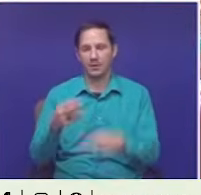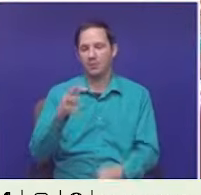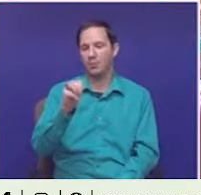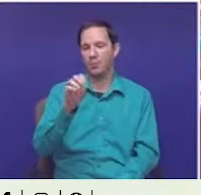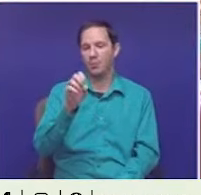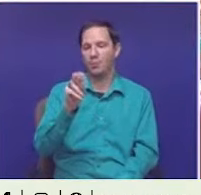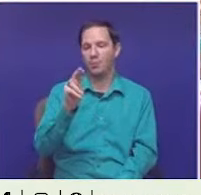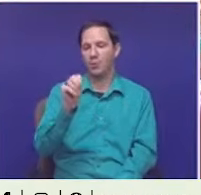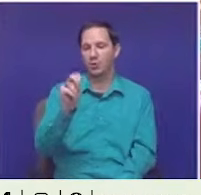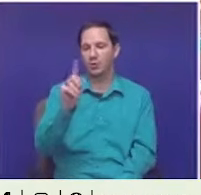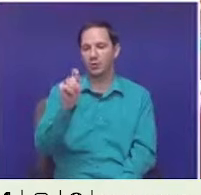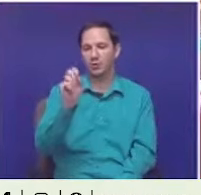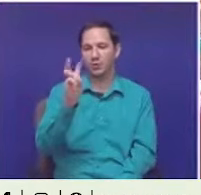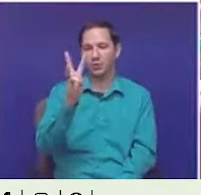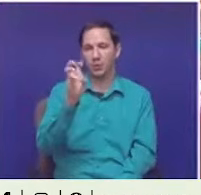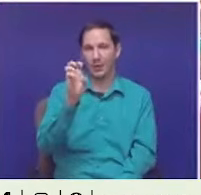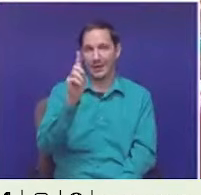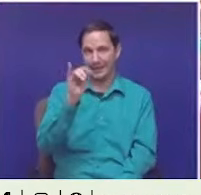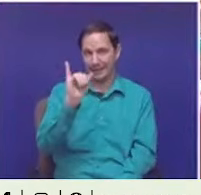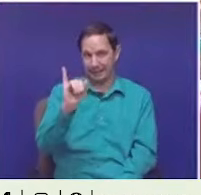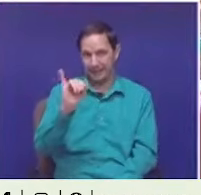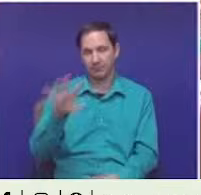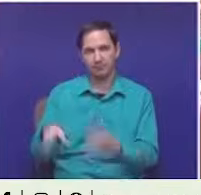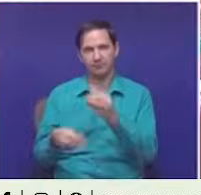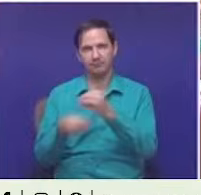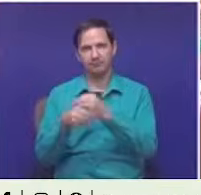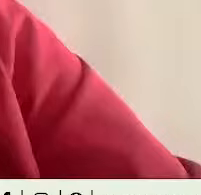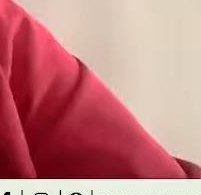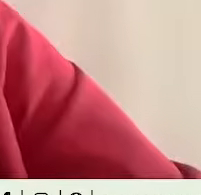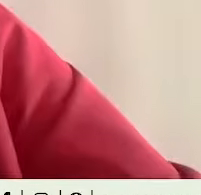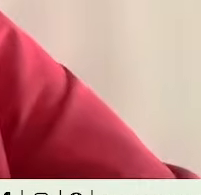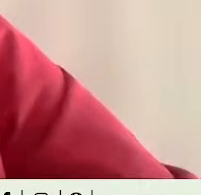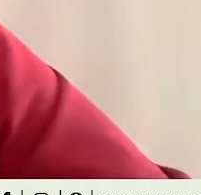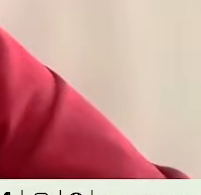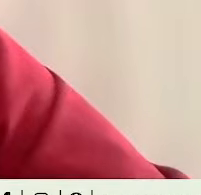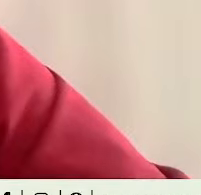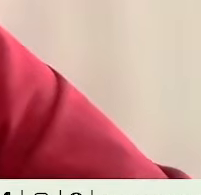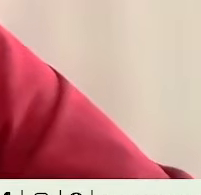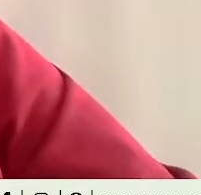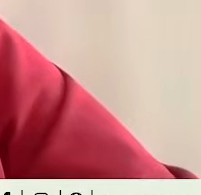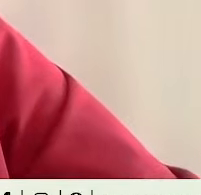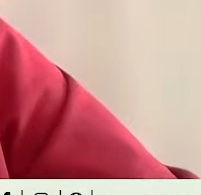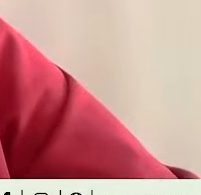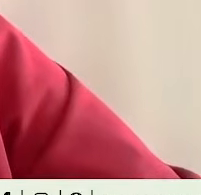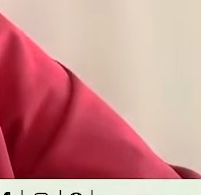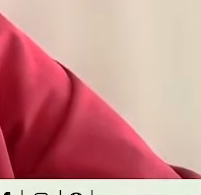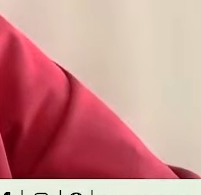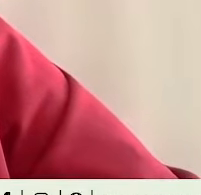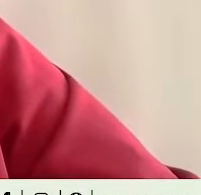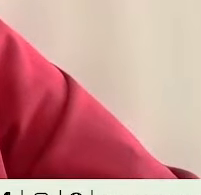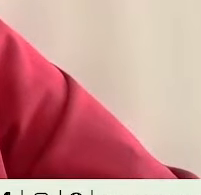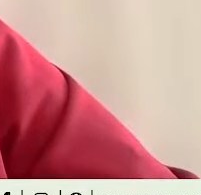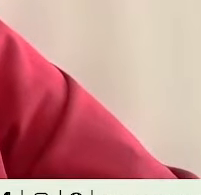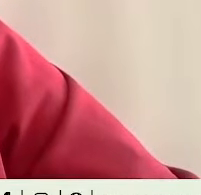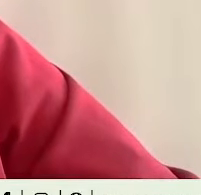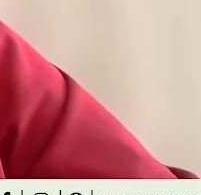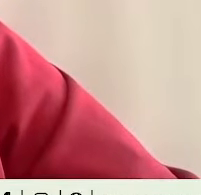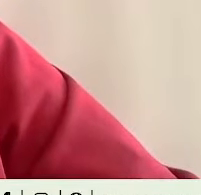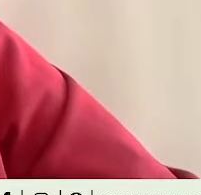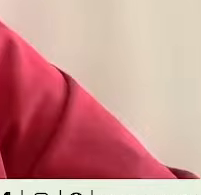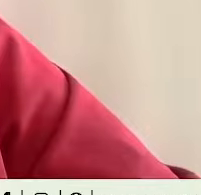can you ask your follow-up question? Thank you very much, Chair. A very good day to